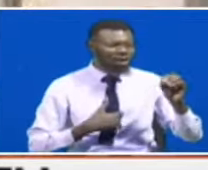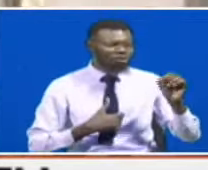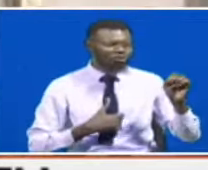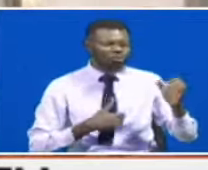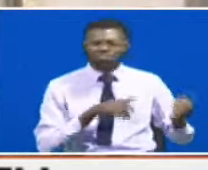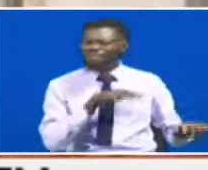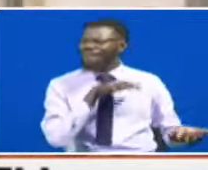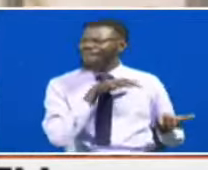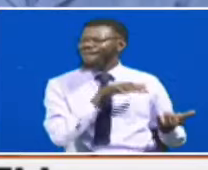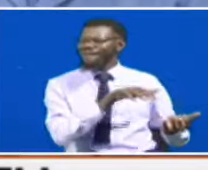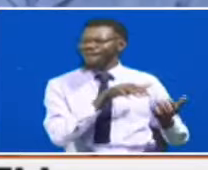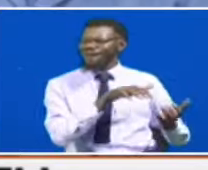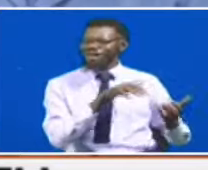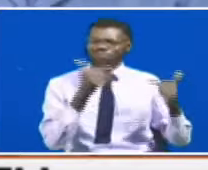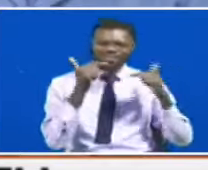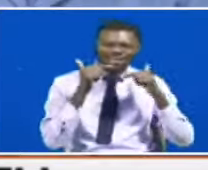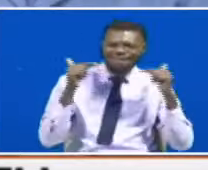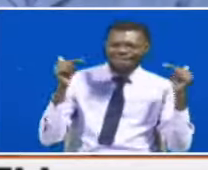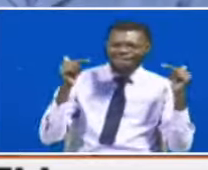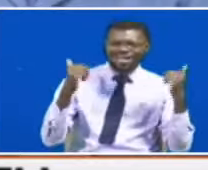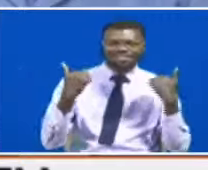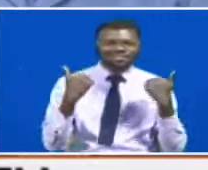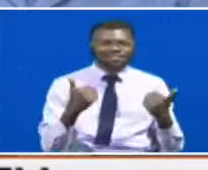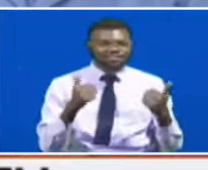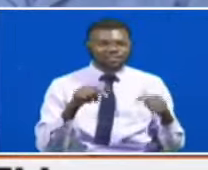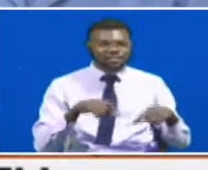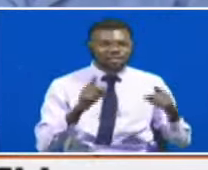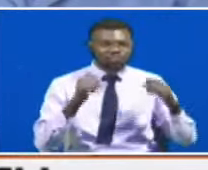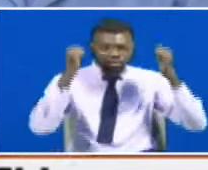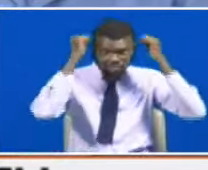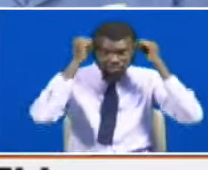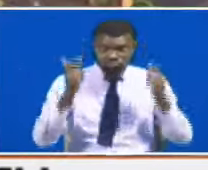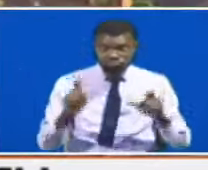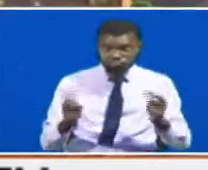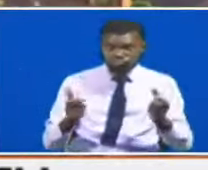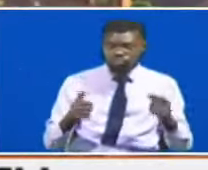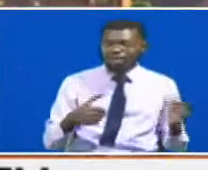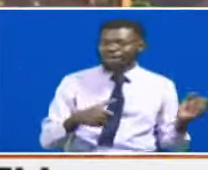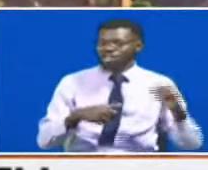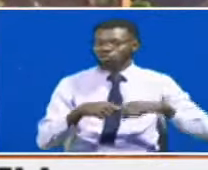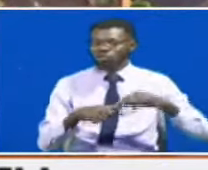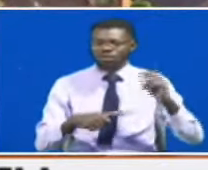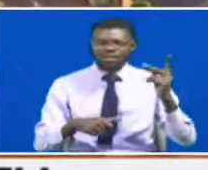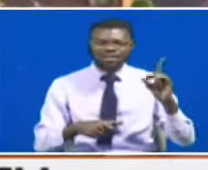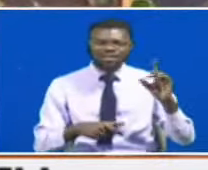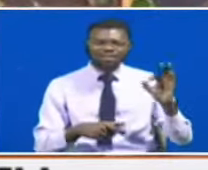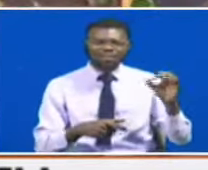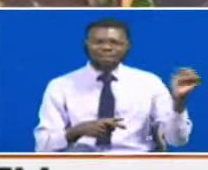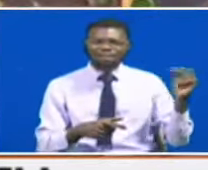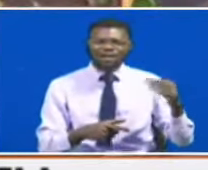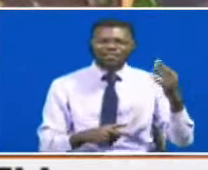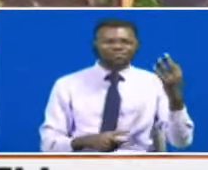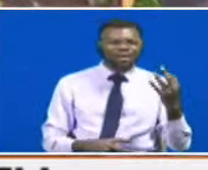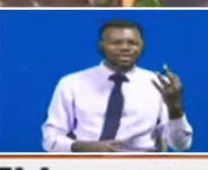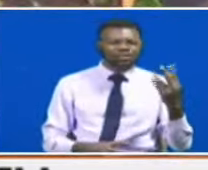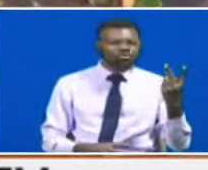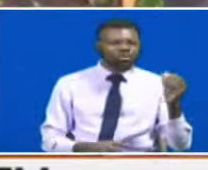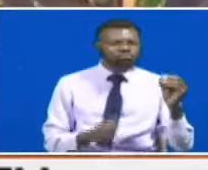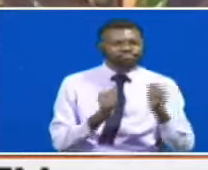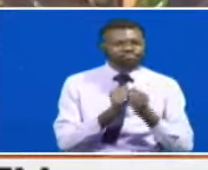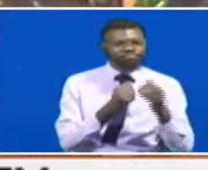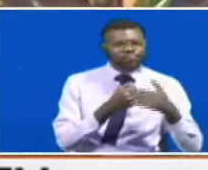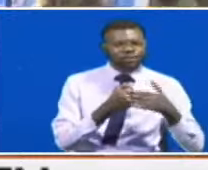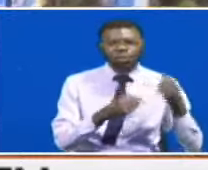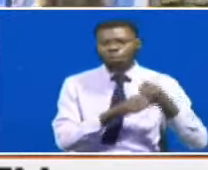anacheka that signature laughter. Nyawira studied journalism and joined the Kenya Defense Forces in March 2018, where she served in the